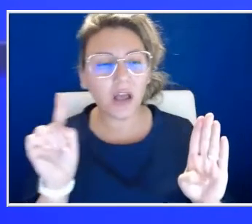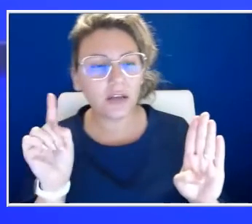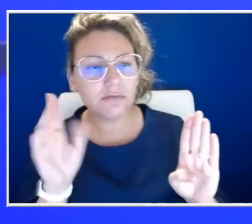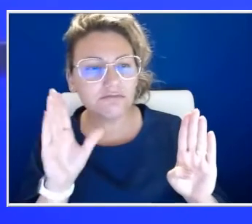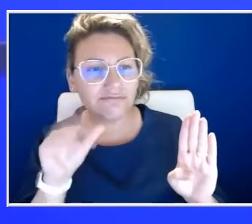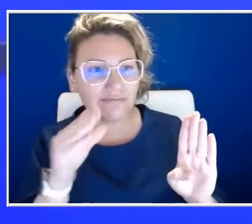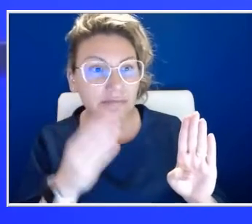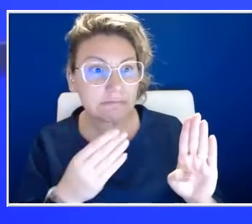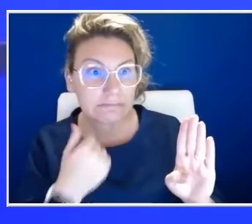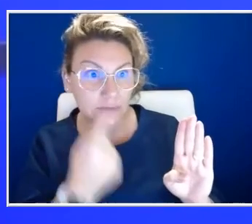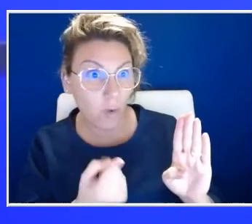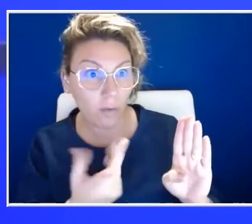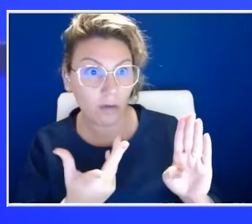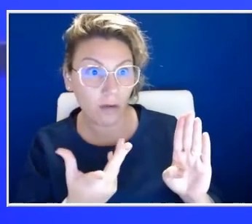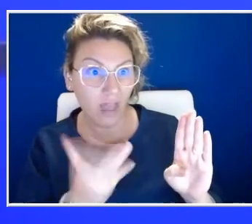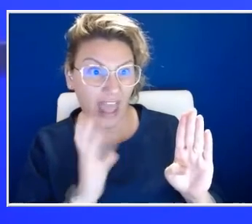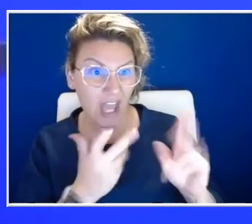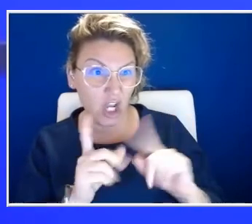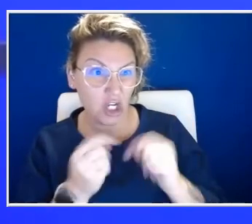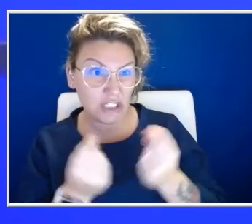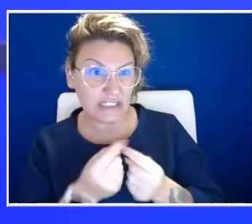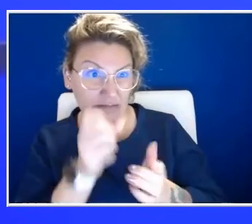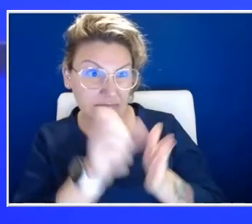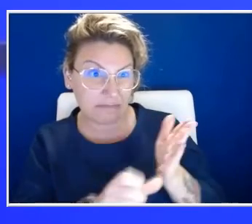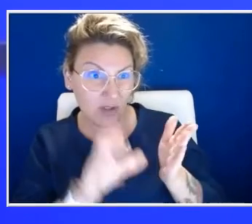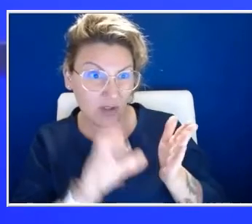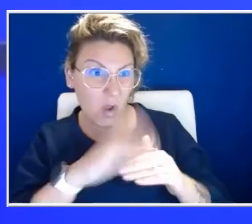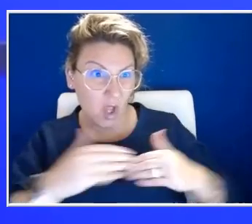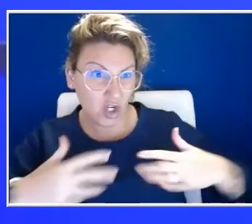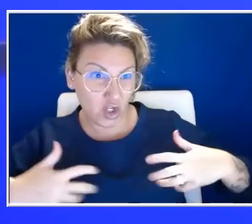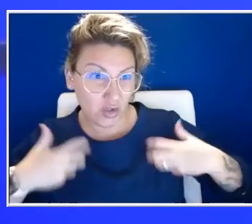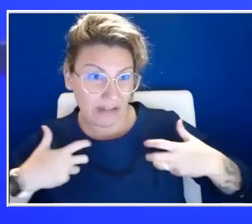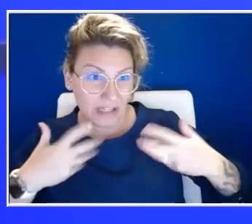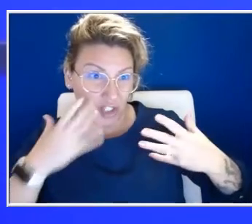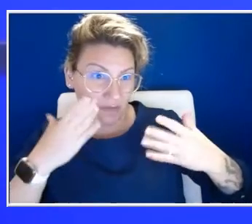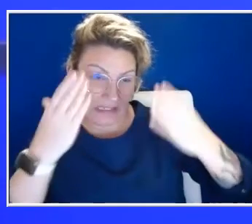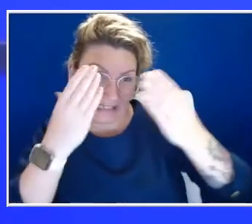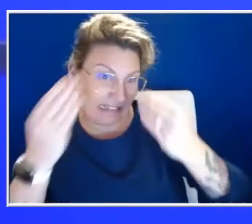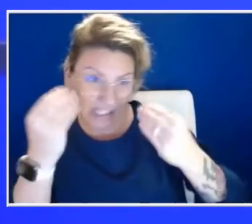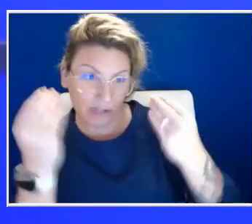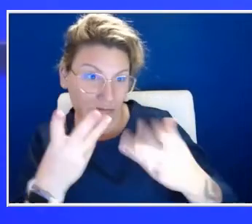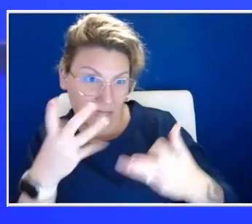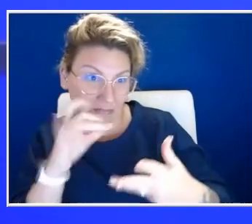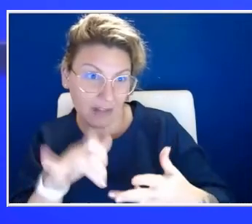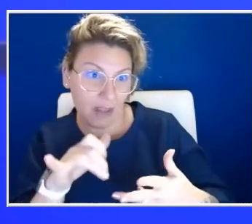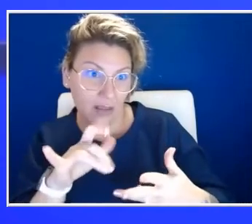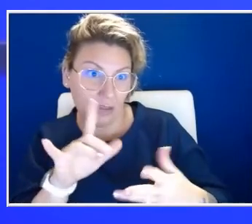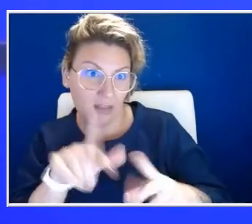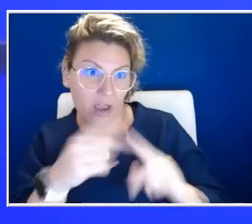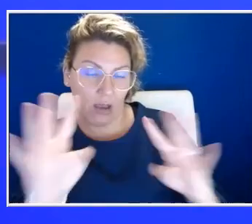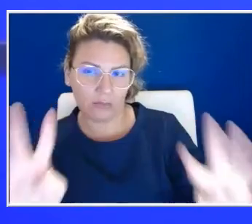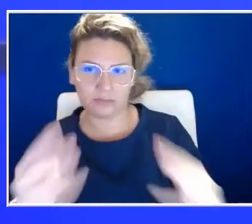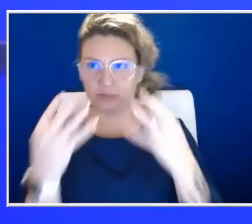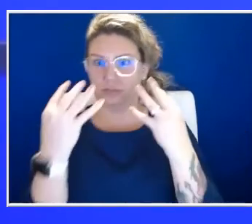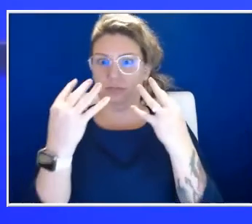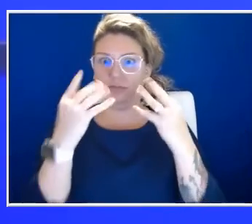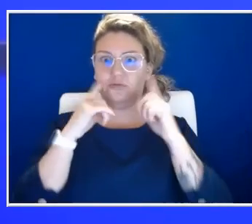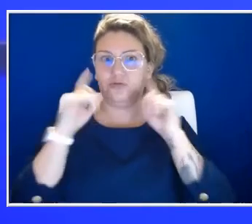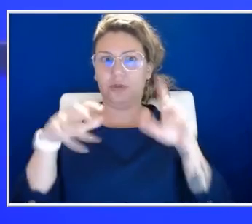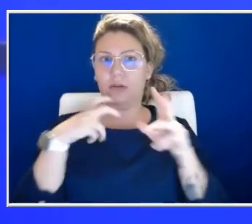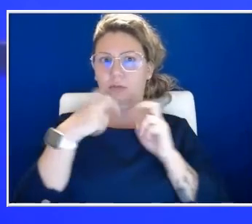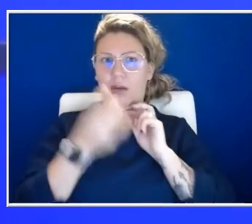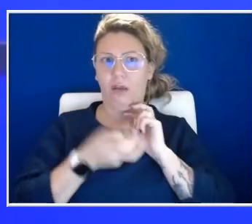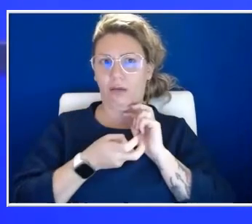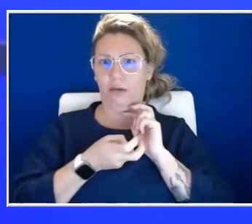them, I said, our team's going to be operating on a gorilla. I just want to let you know about that. And they all looked at me shocked, and their jaws dropped down,